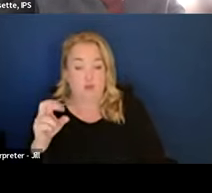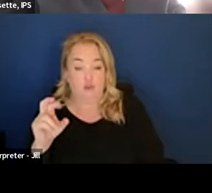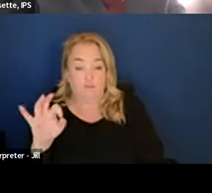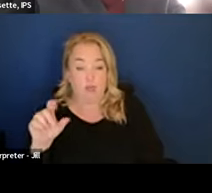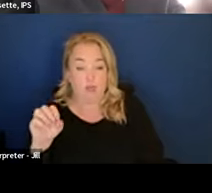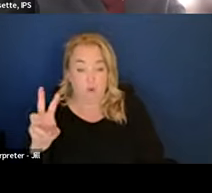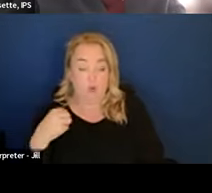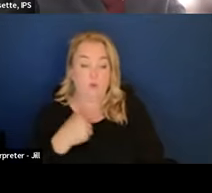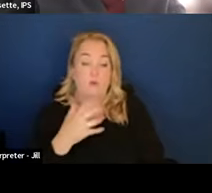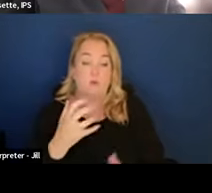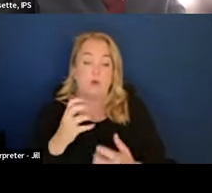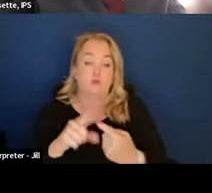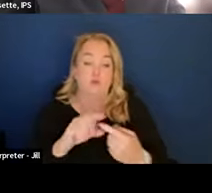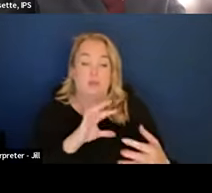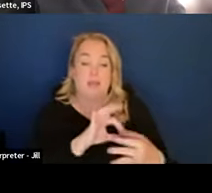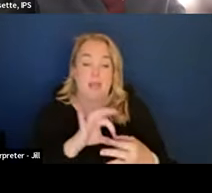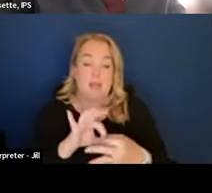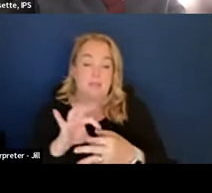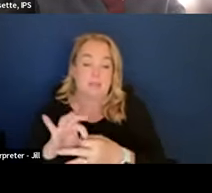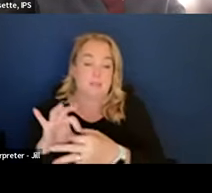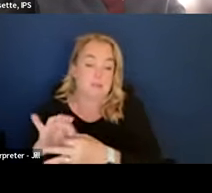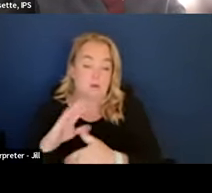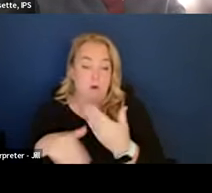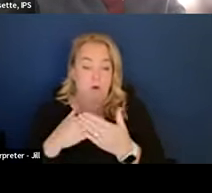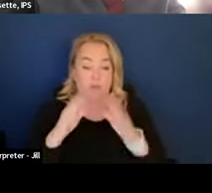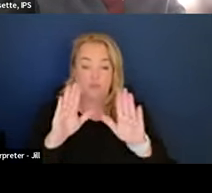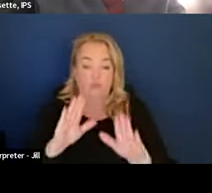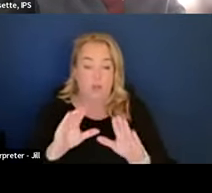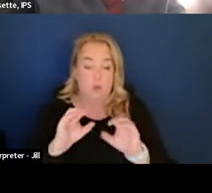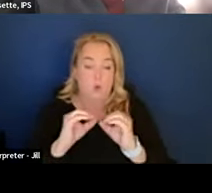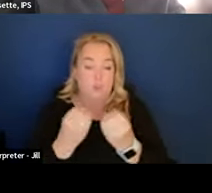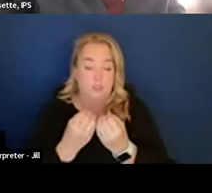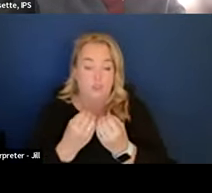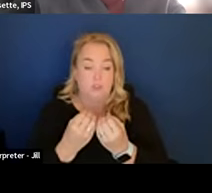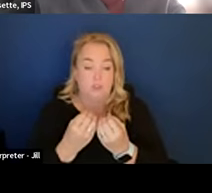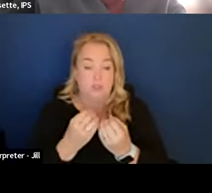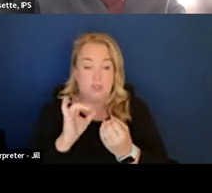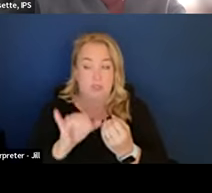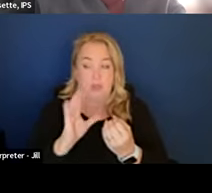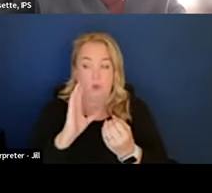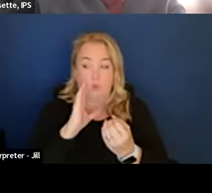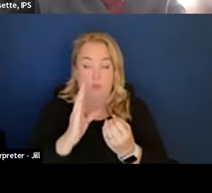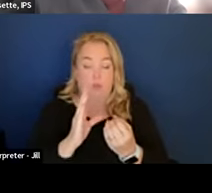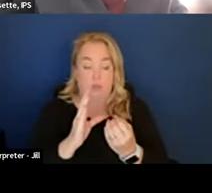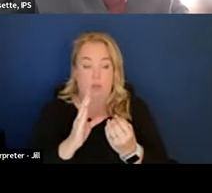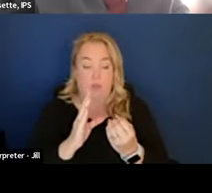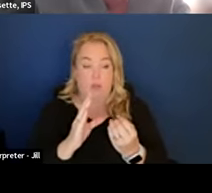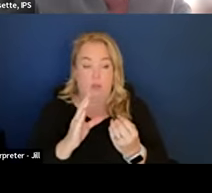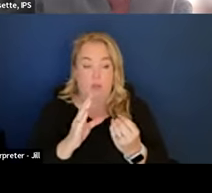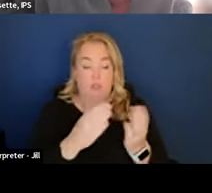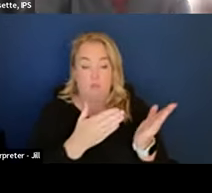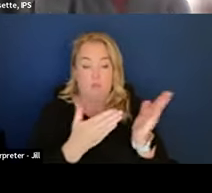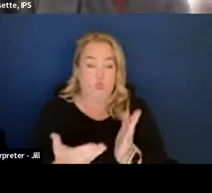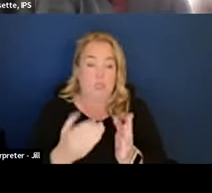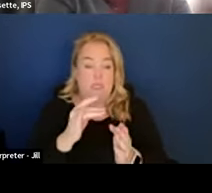we want to connect all of these great organizations that are, one, bringing kids into STEM at a